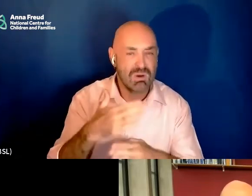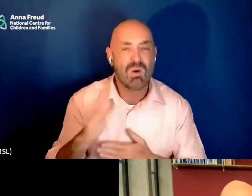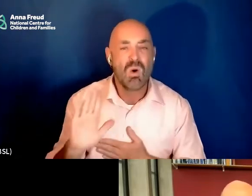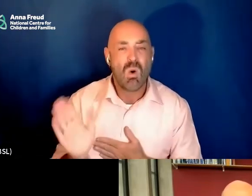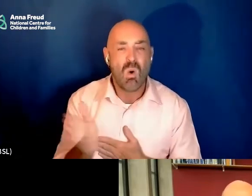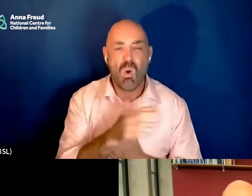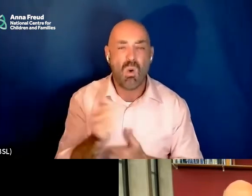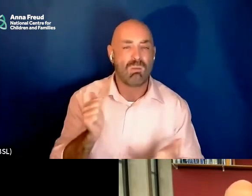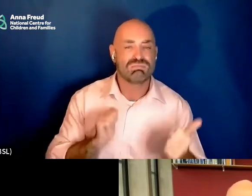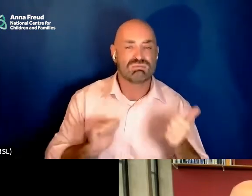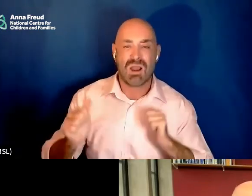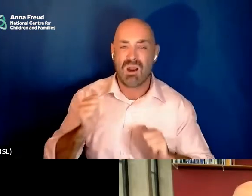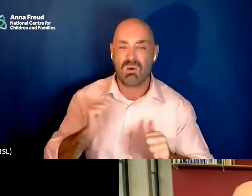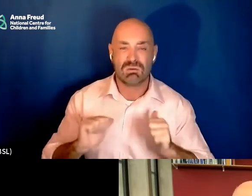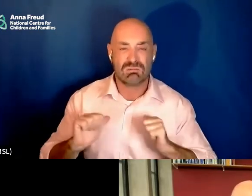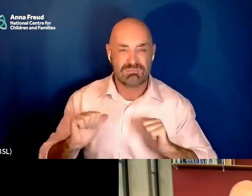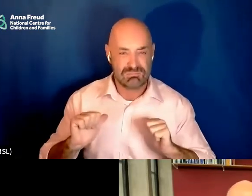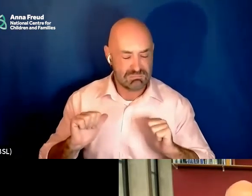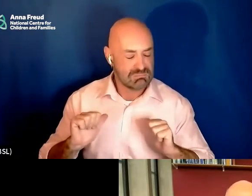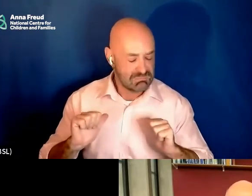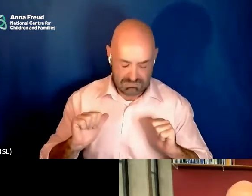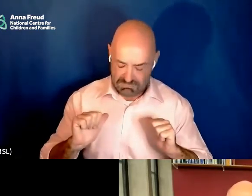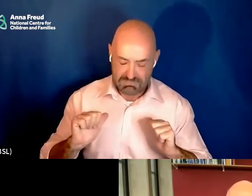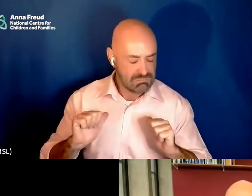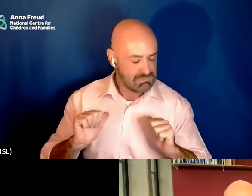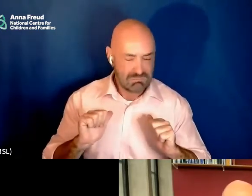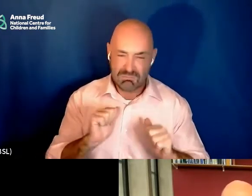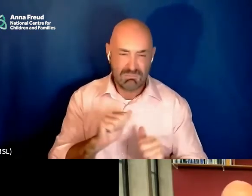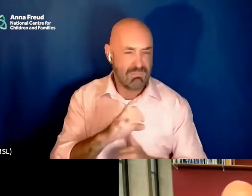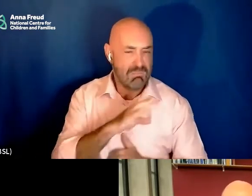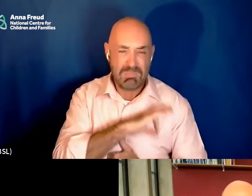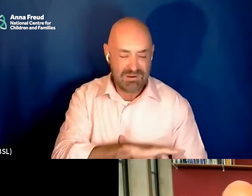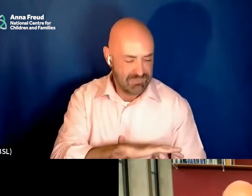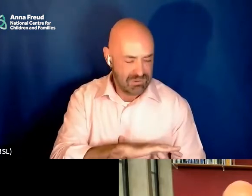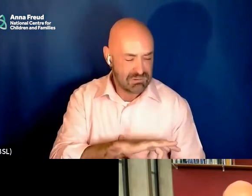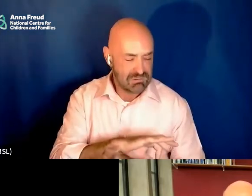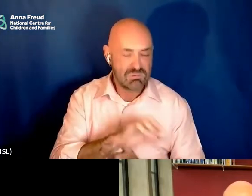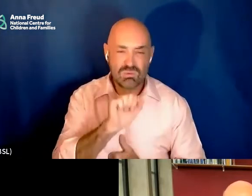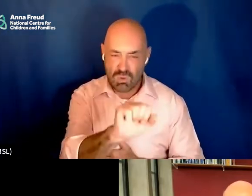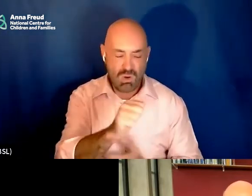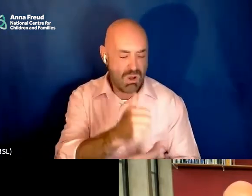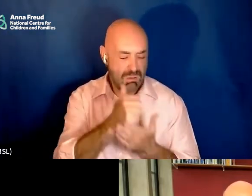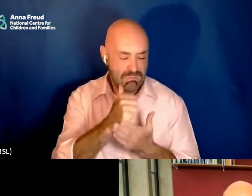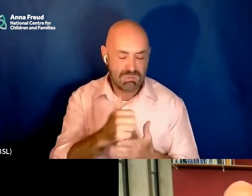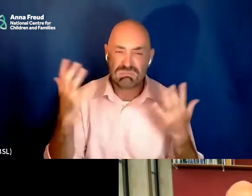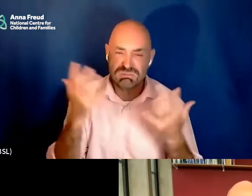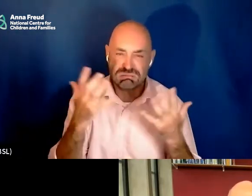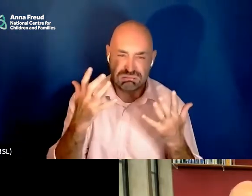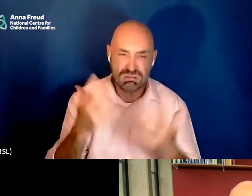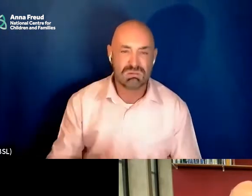proud and benefit richly from your contributions.